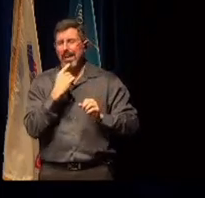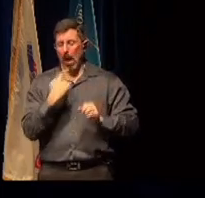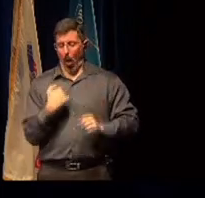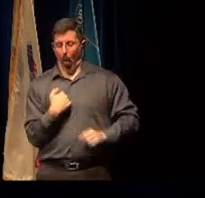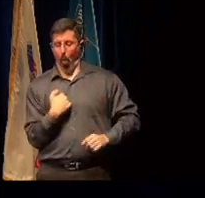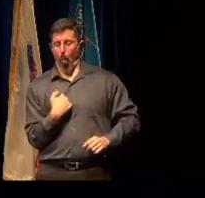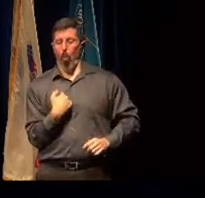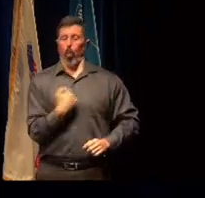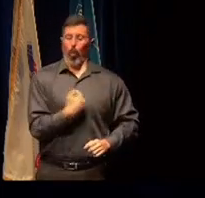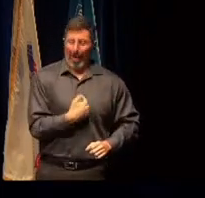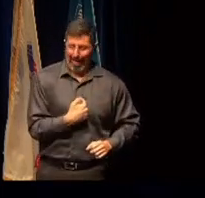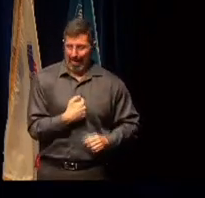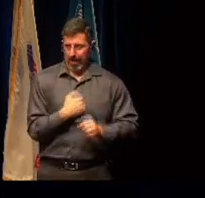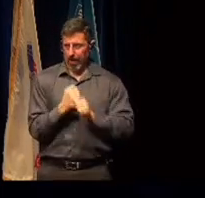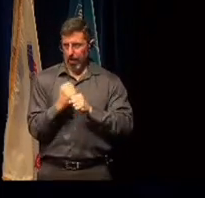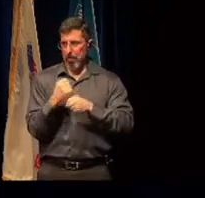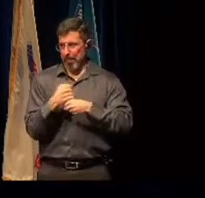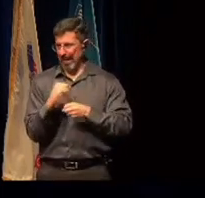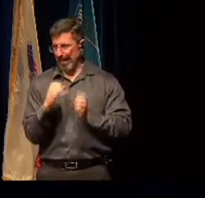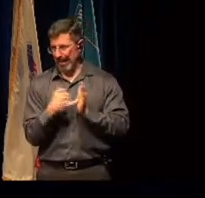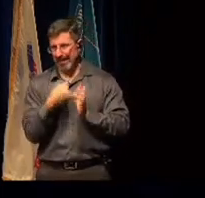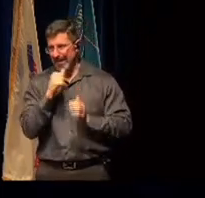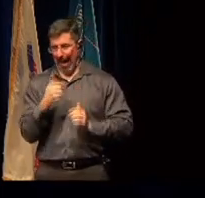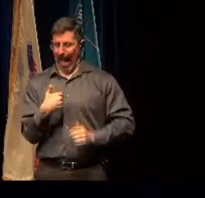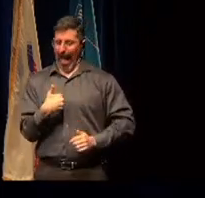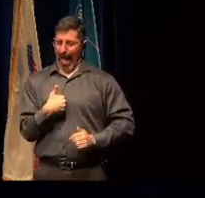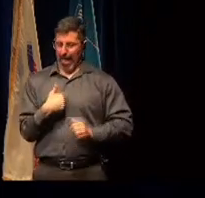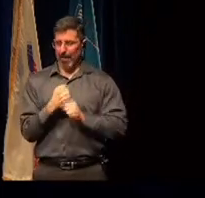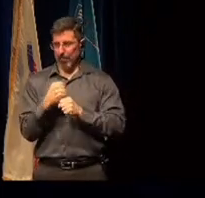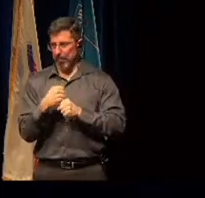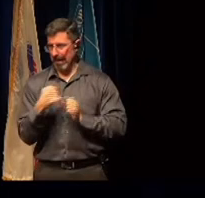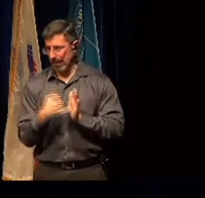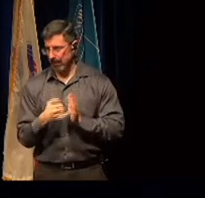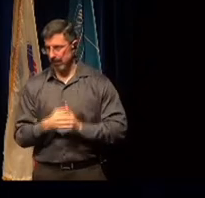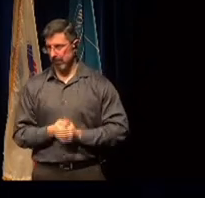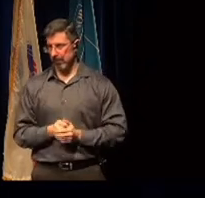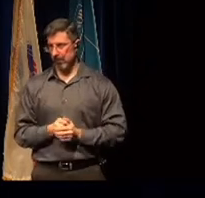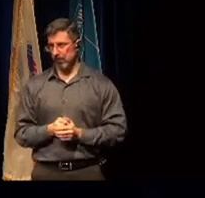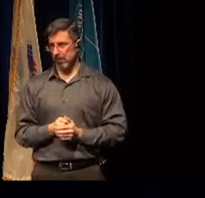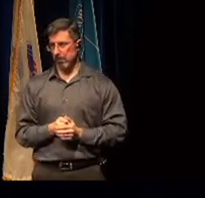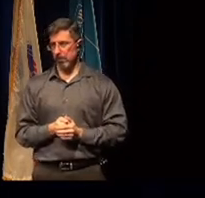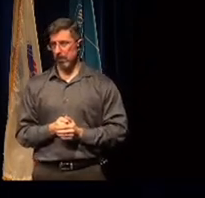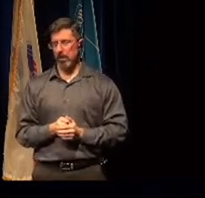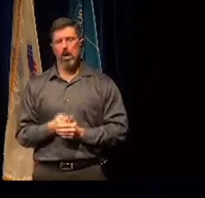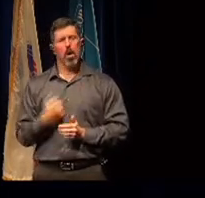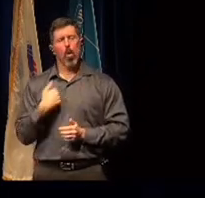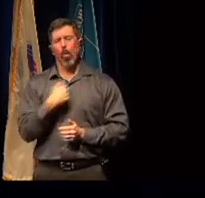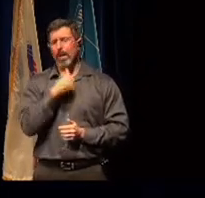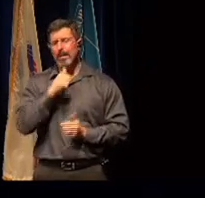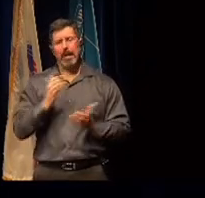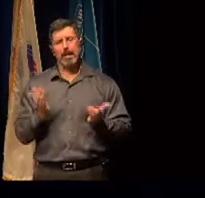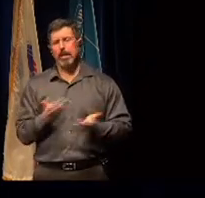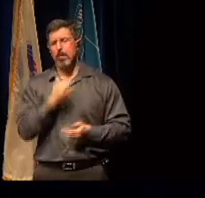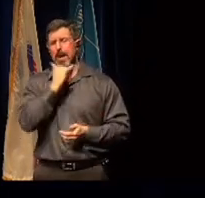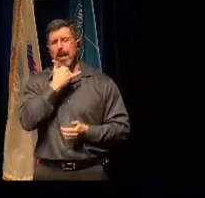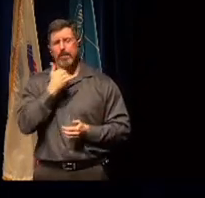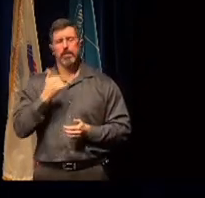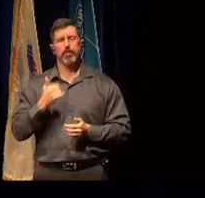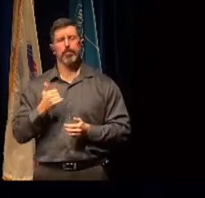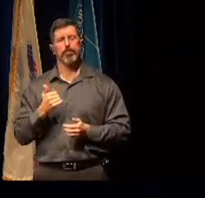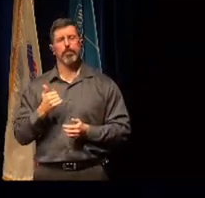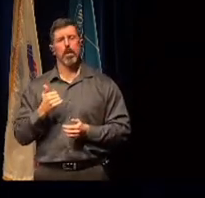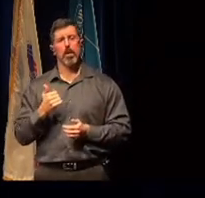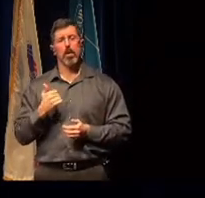we would know that we were created by God for a purpose, that none of us are here by accident. We were created